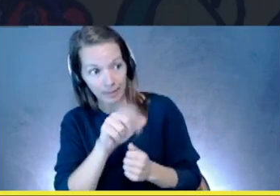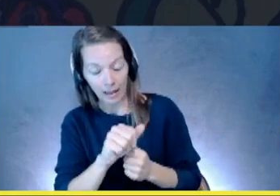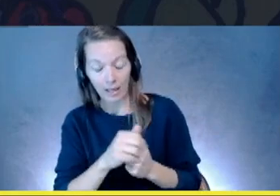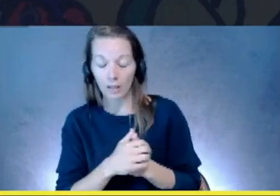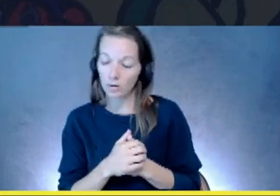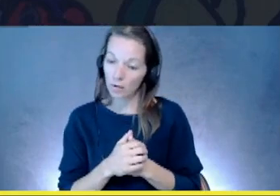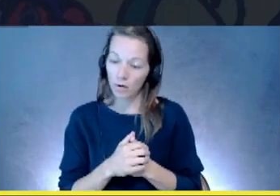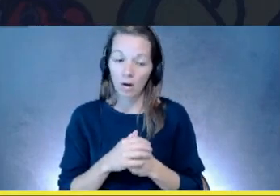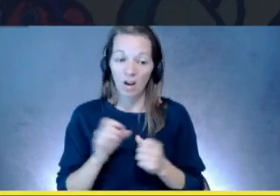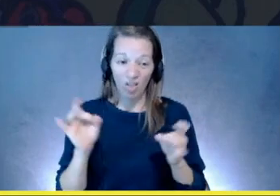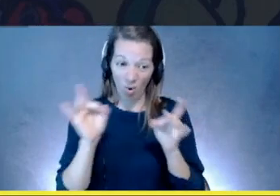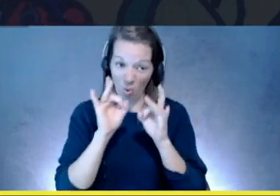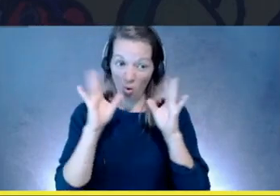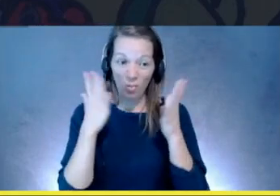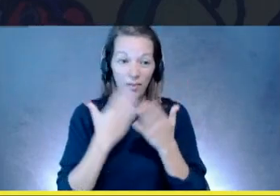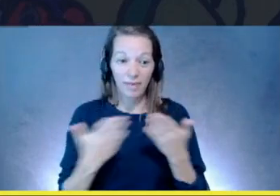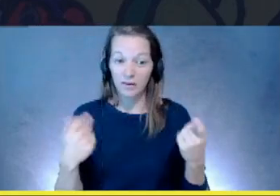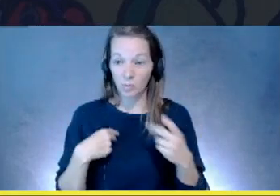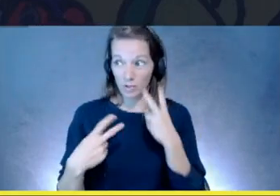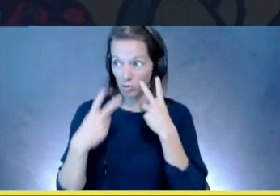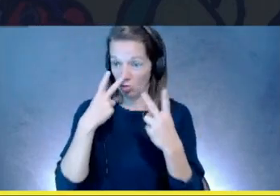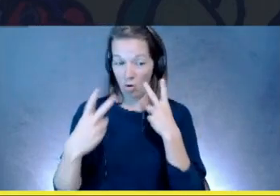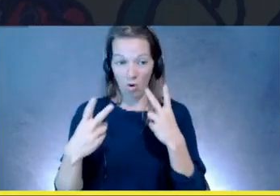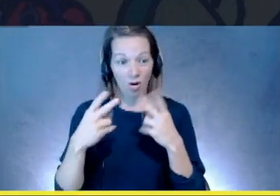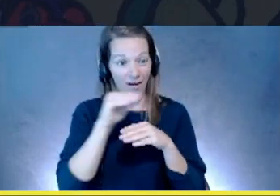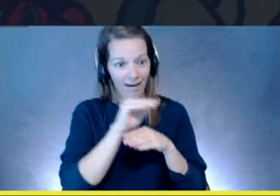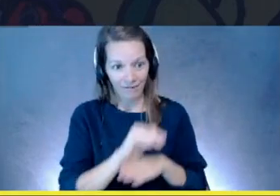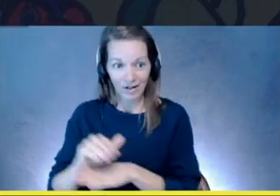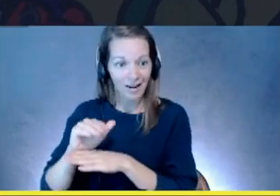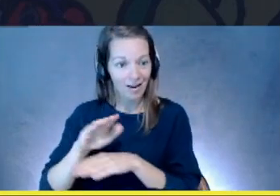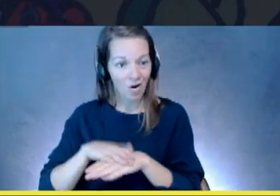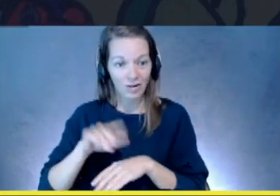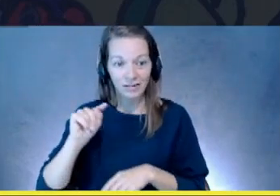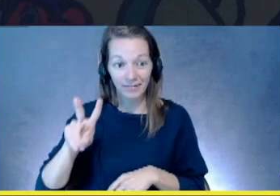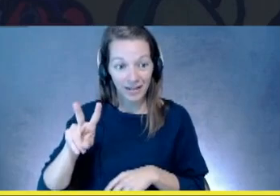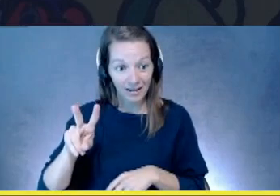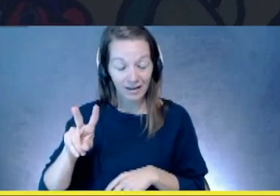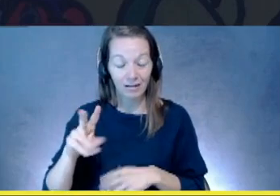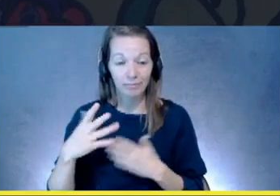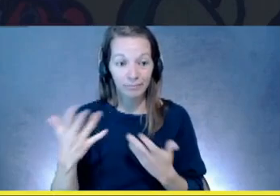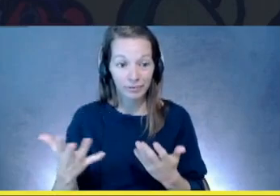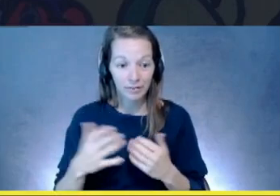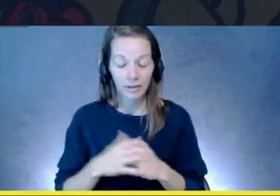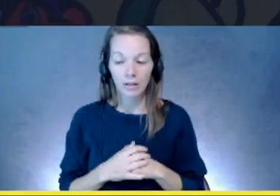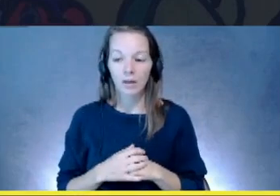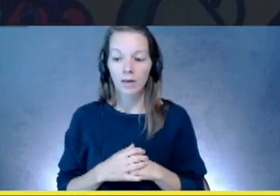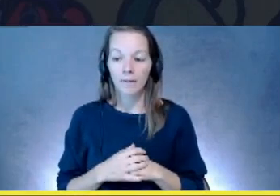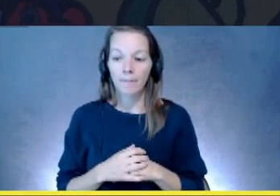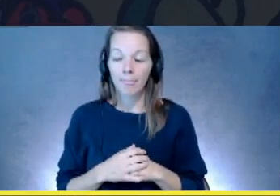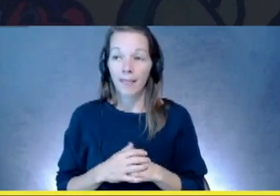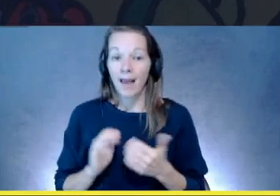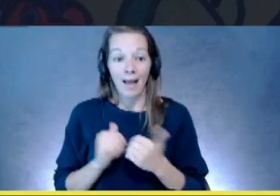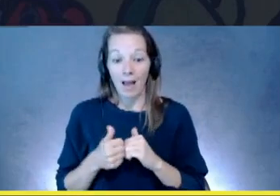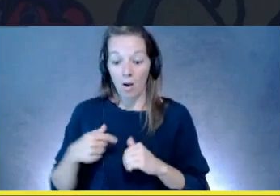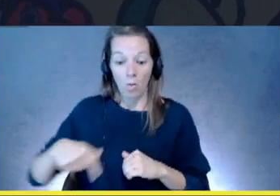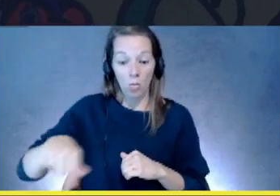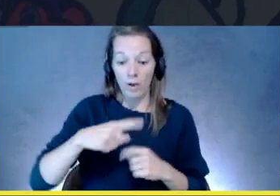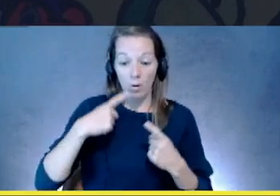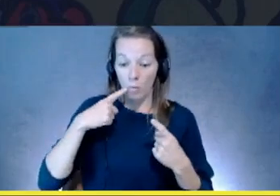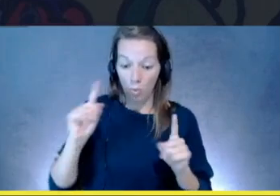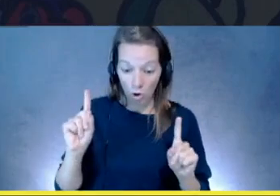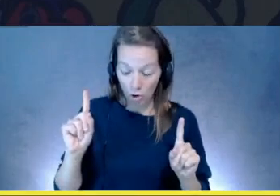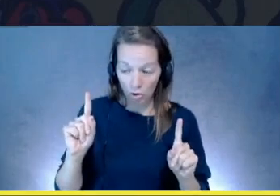of us saw on television on a nightly basis. And I think what made it work for us was the fact that